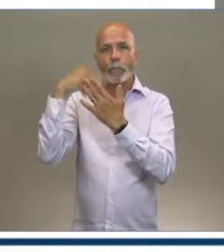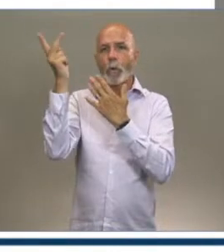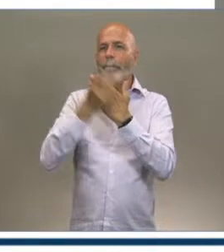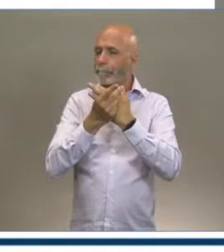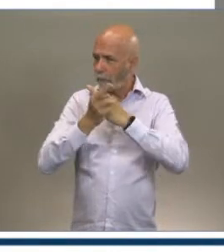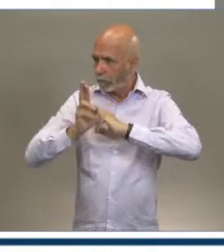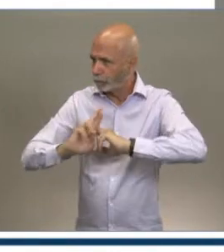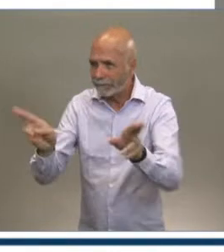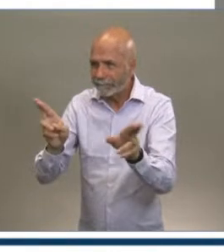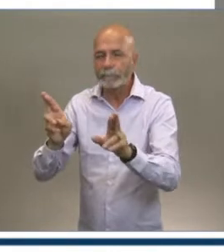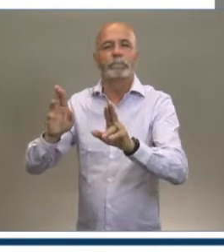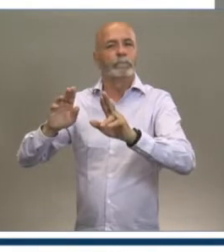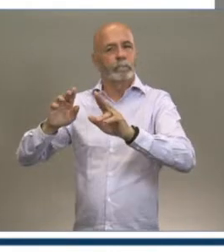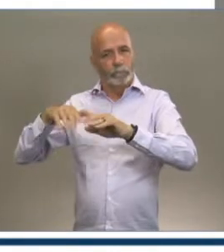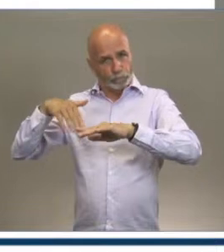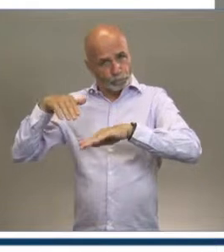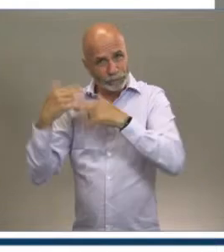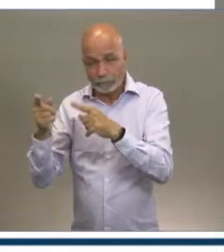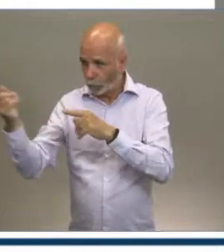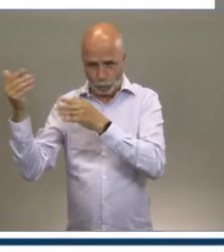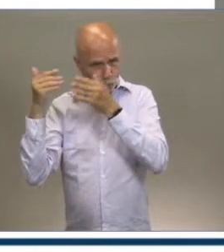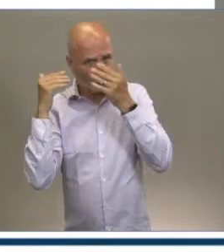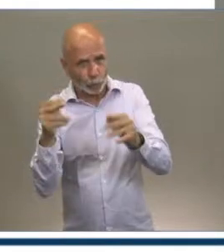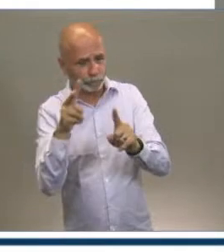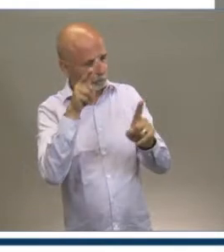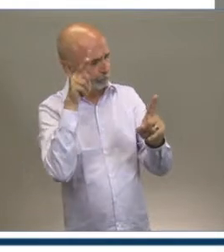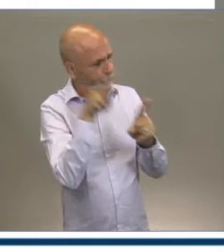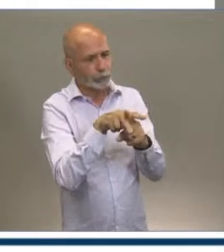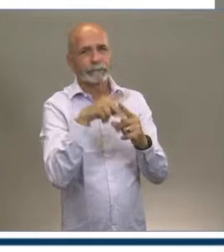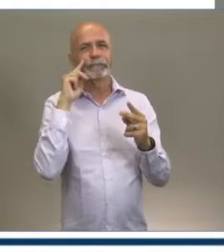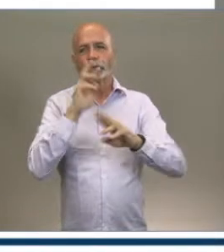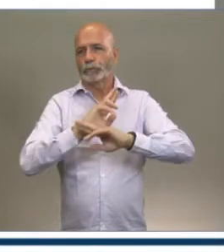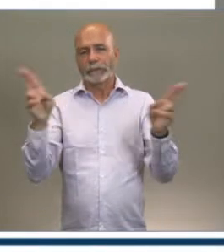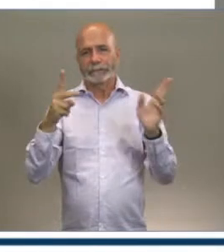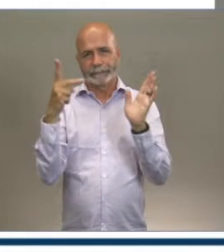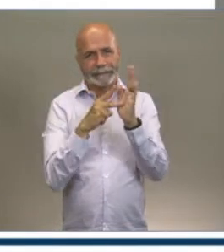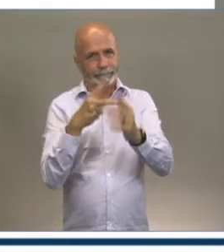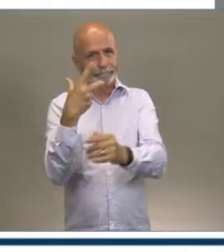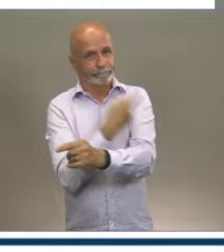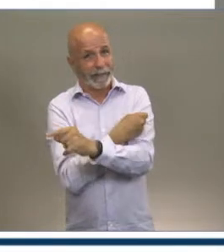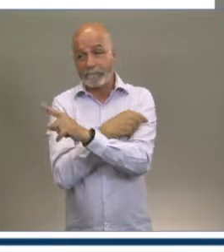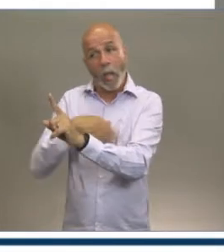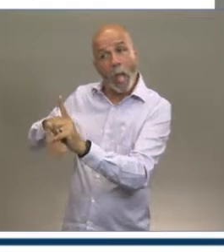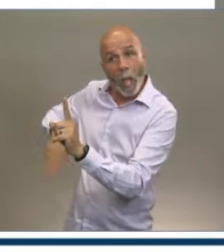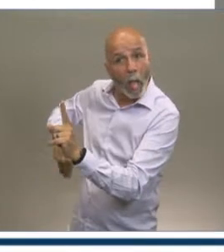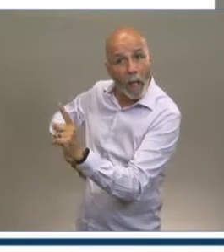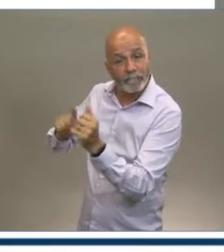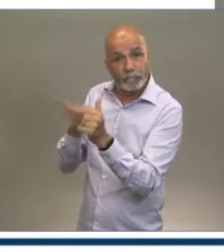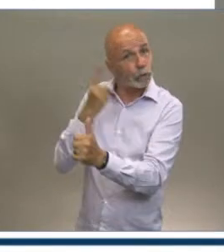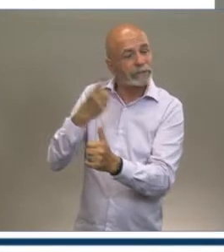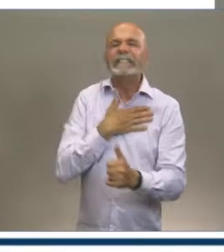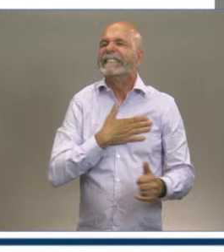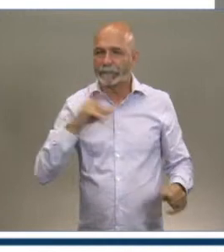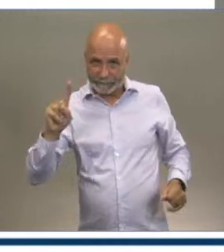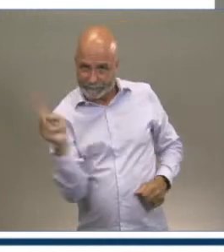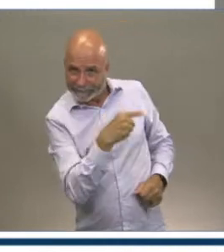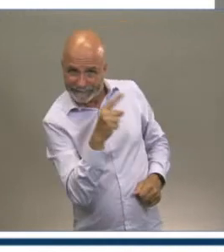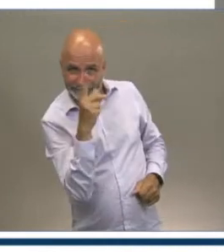you to make your appointment, get to the clinic, and get that second dose. And if you haven't had your first dose, get your first and then second dose into your